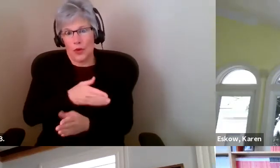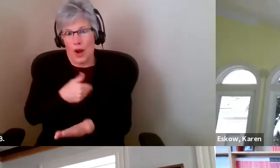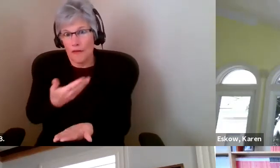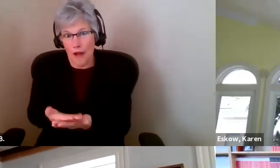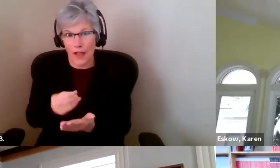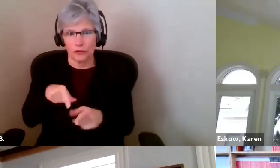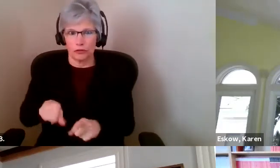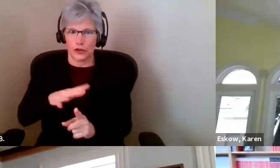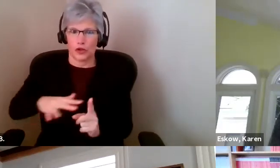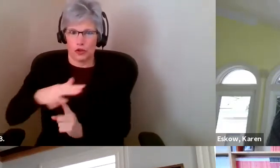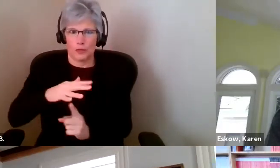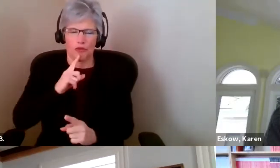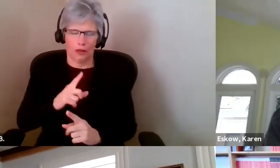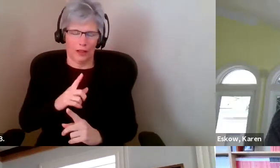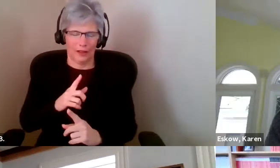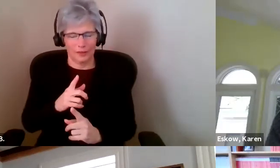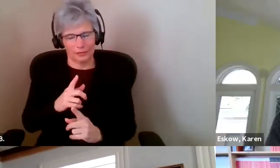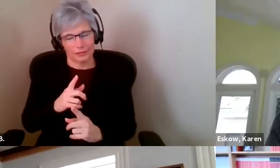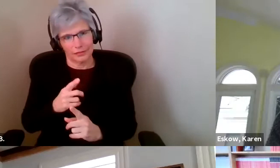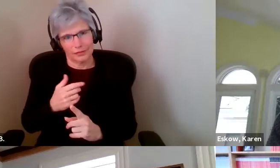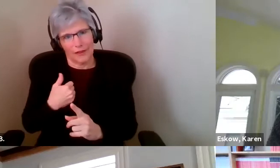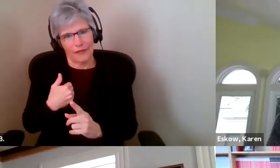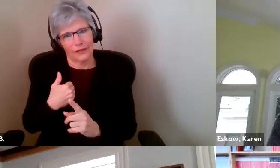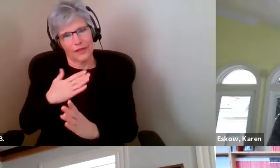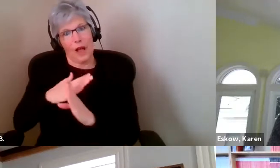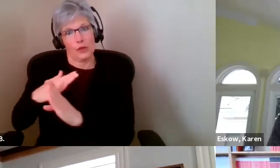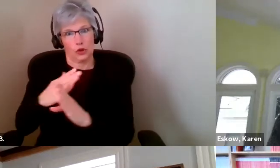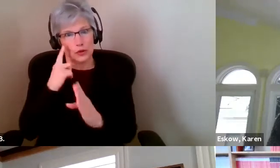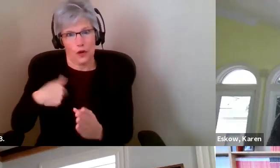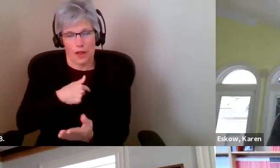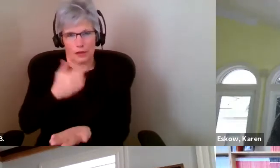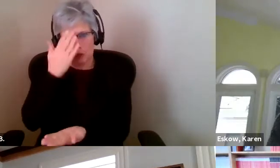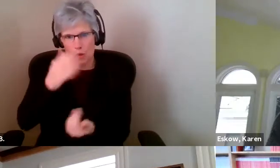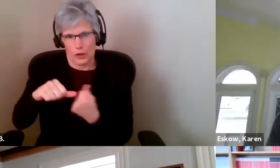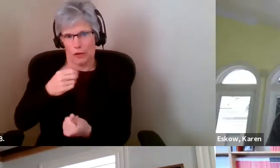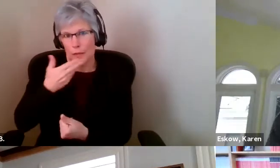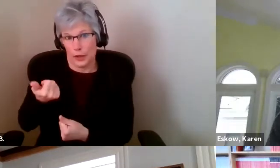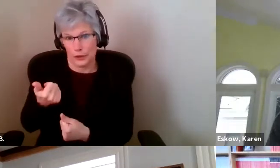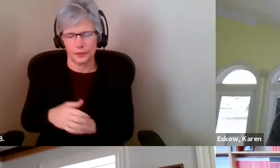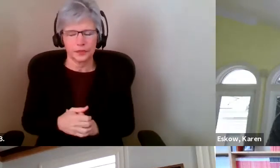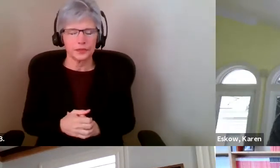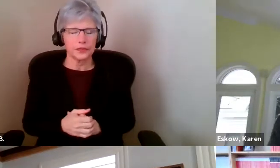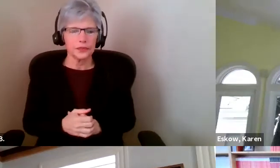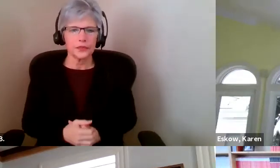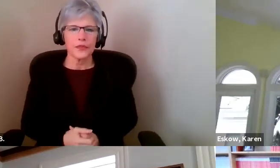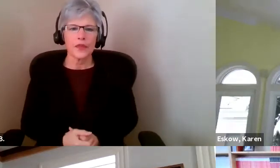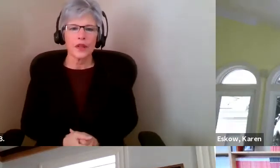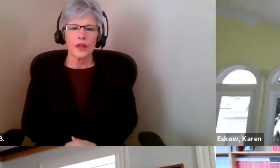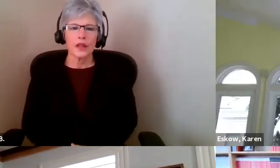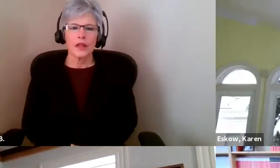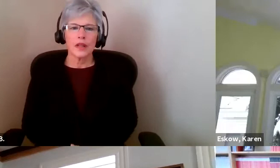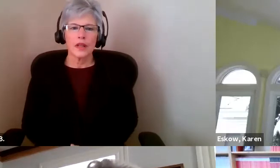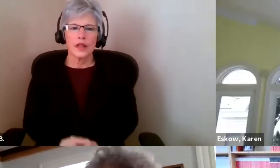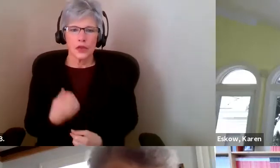lot of obstacles for us to getting to know each other. So I want to continue on that reference to the beginning